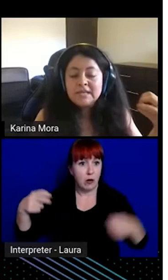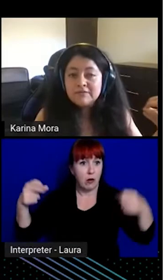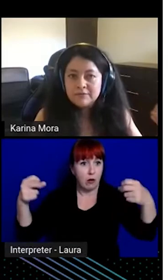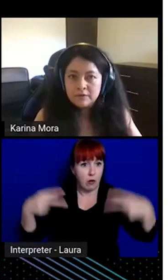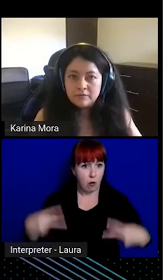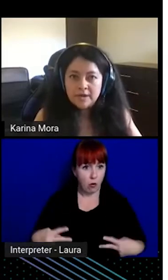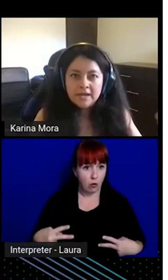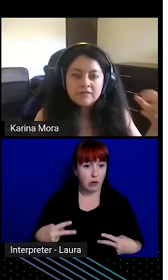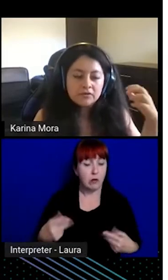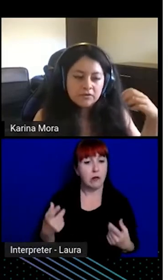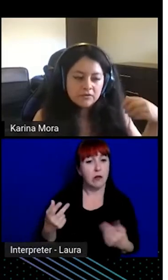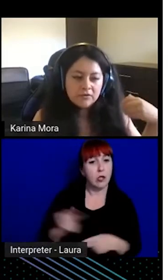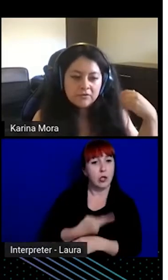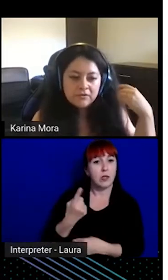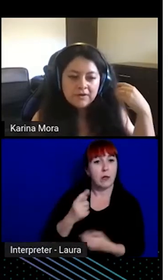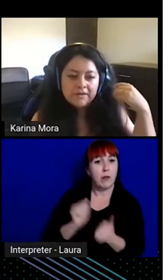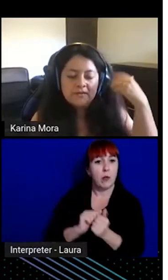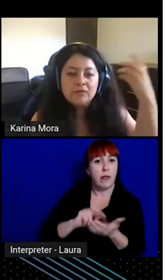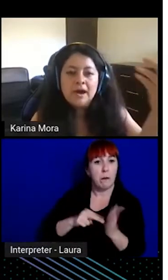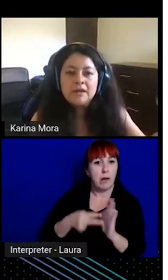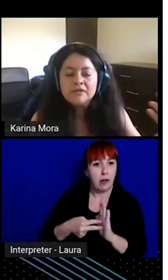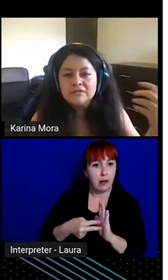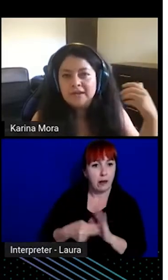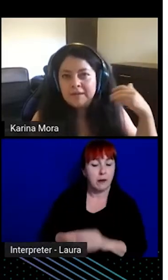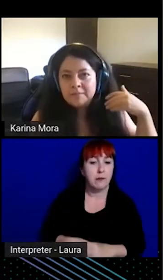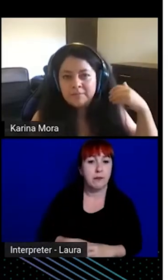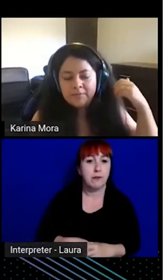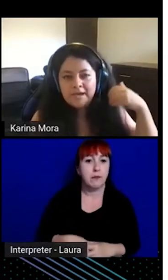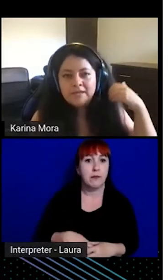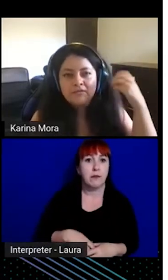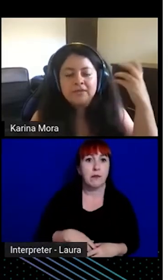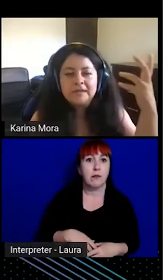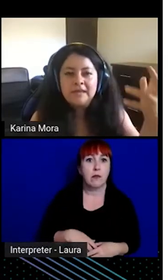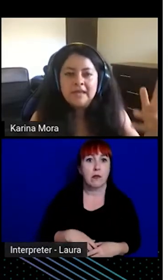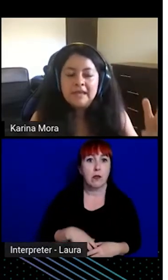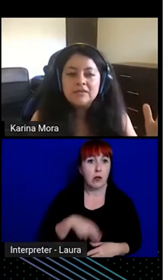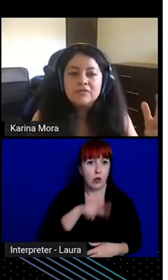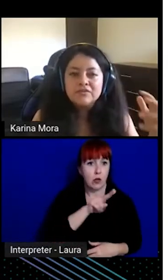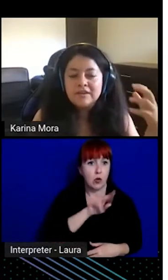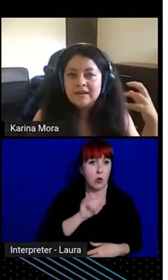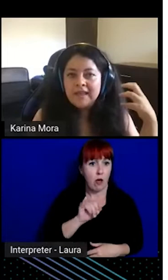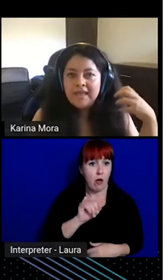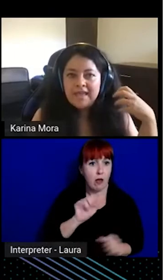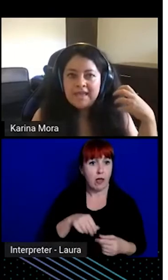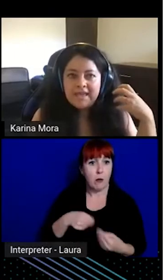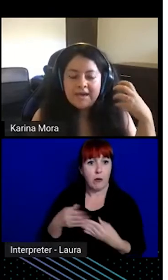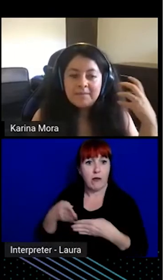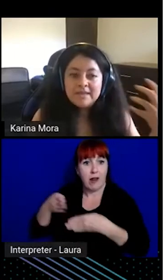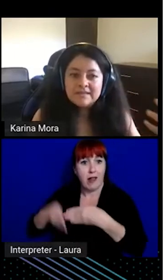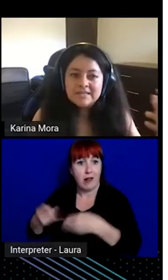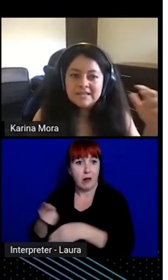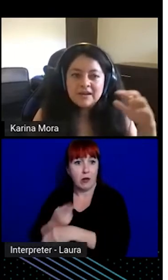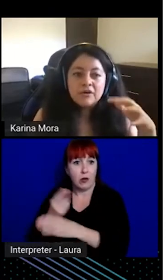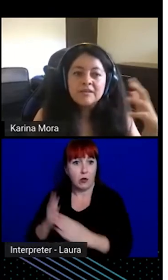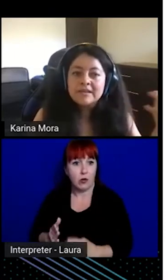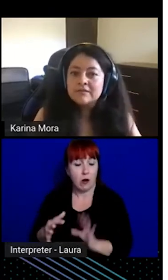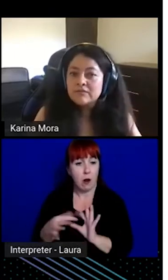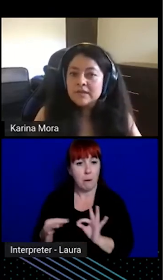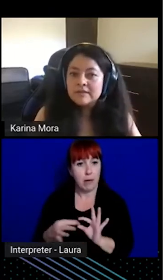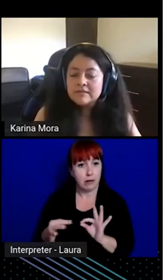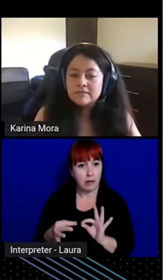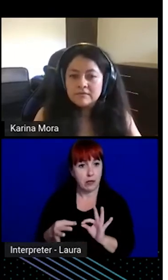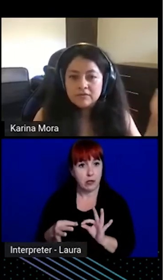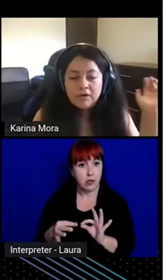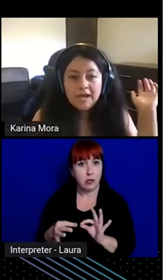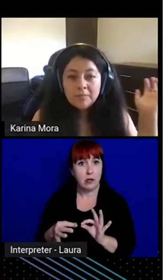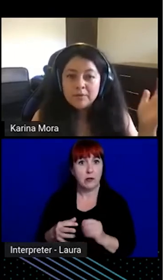is meaningful, right? So you are the UI also can provide to the end user a message according to